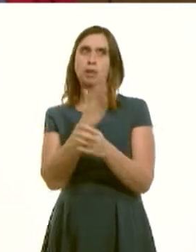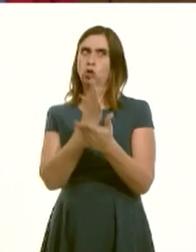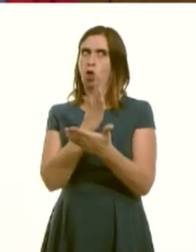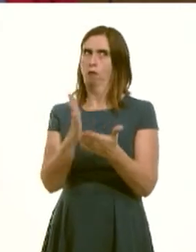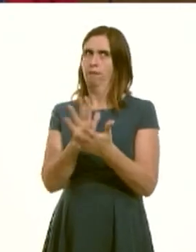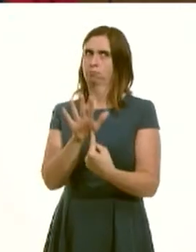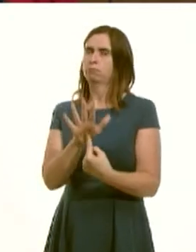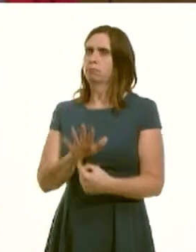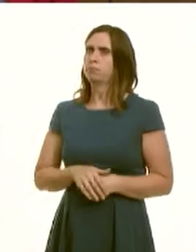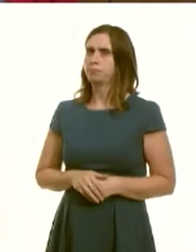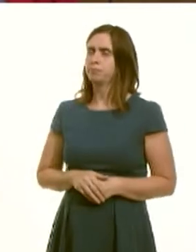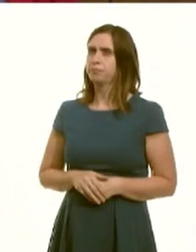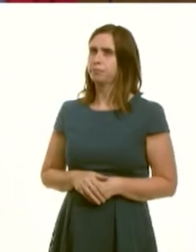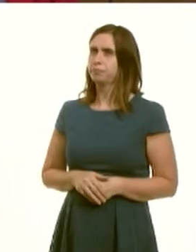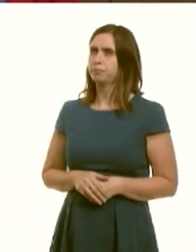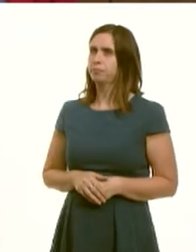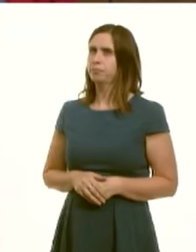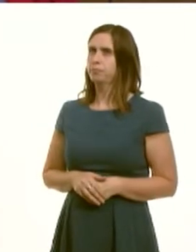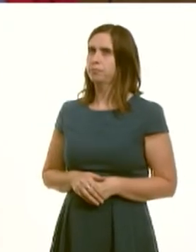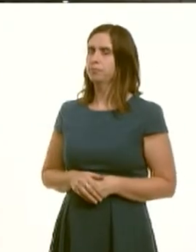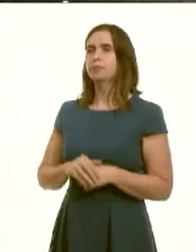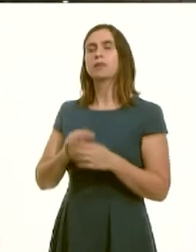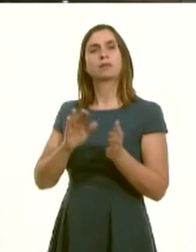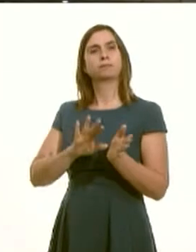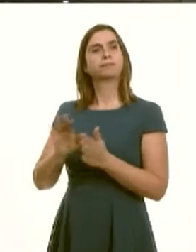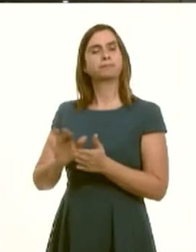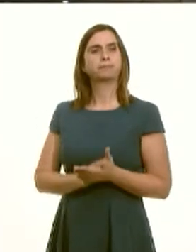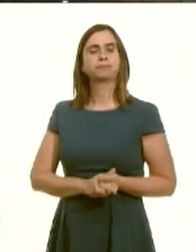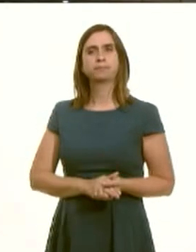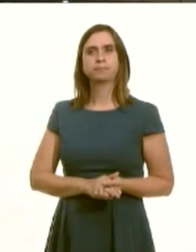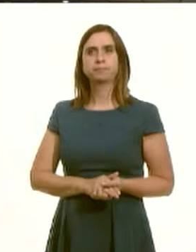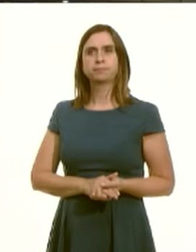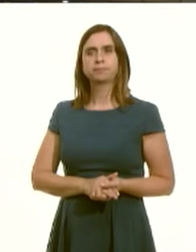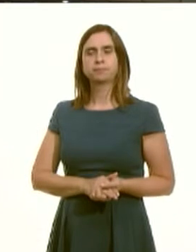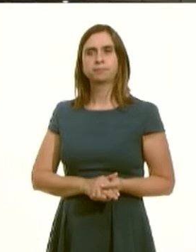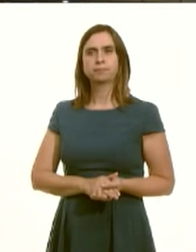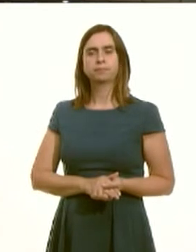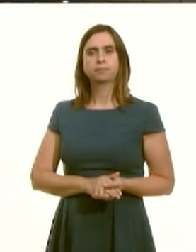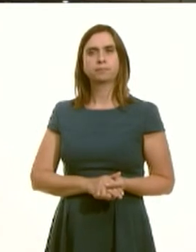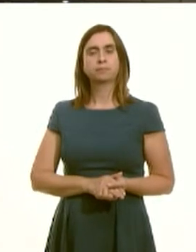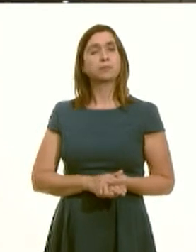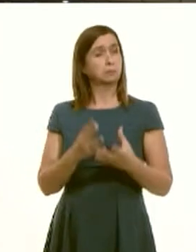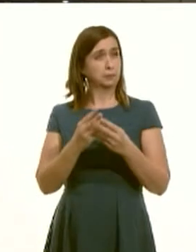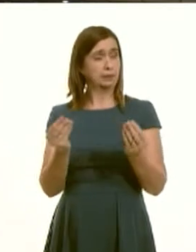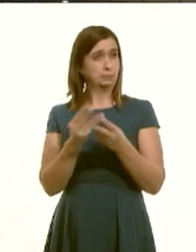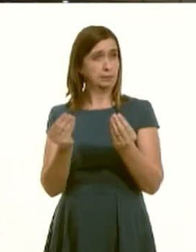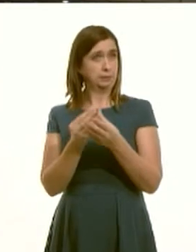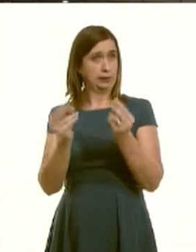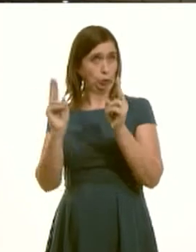clarified. Mohammed Ashgar. Thank you, Madam Presiding Officer. First Minister, absence from school